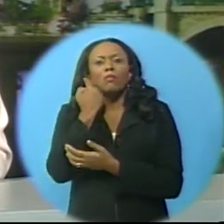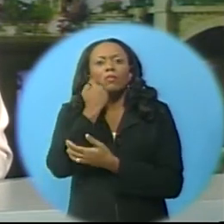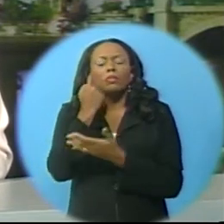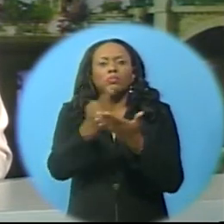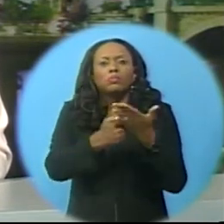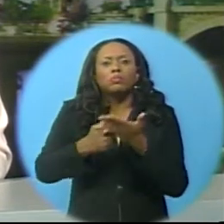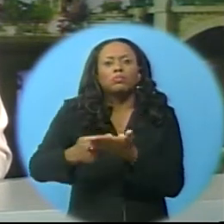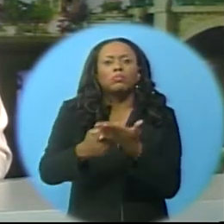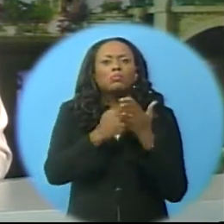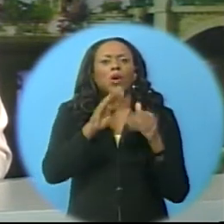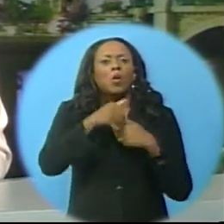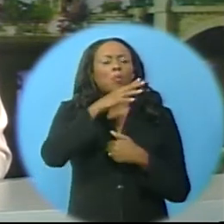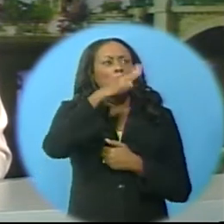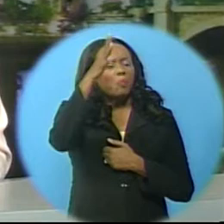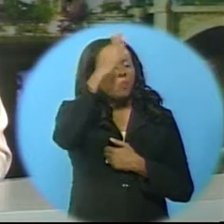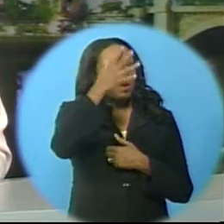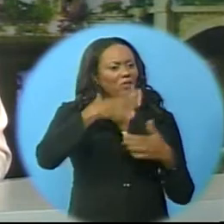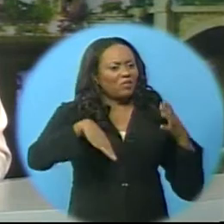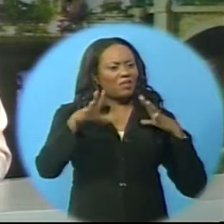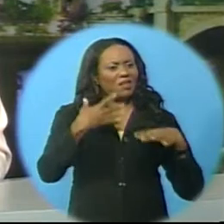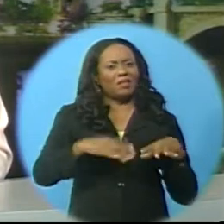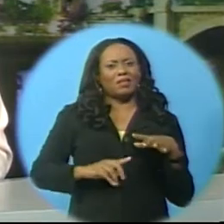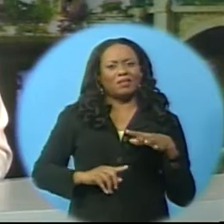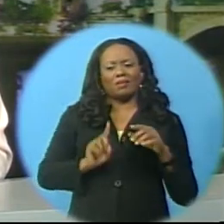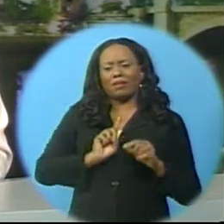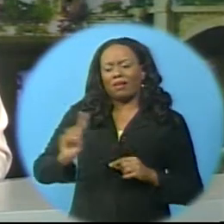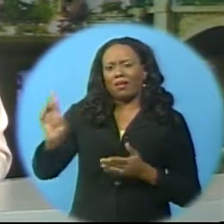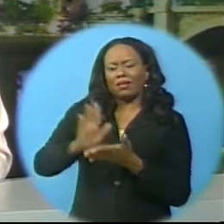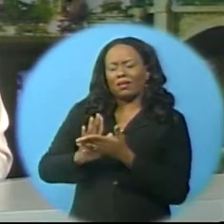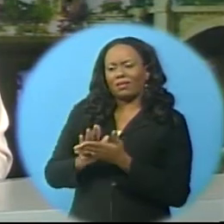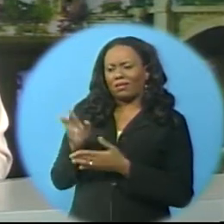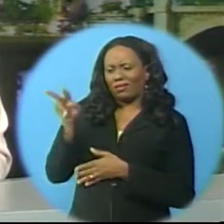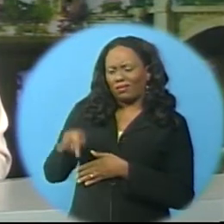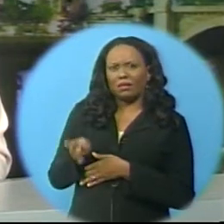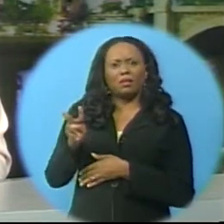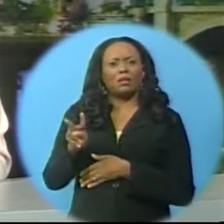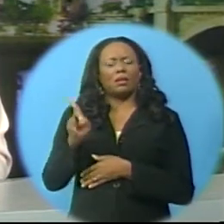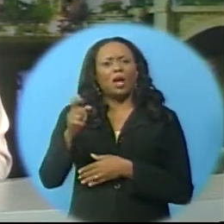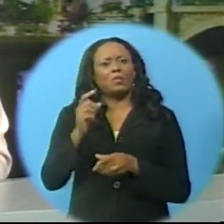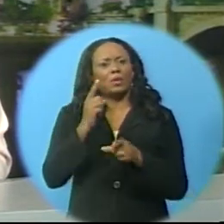how some parents are dressed when they turn up to schools lisa lord reports